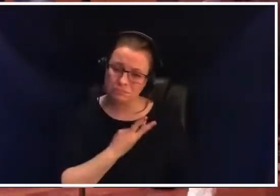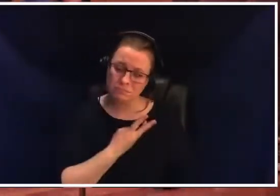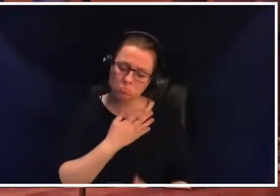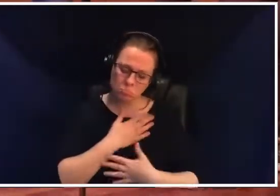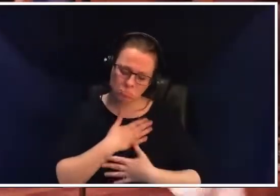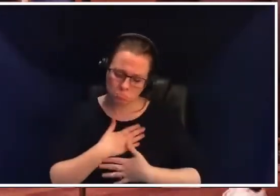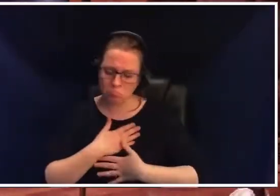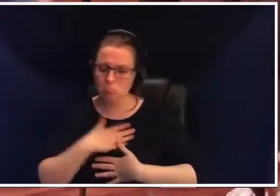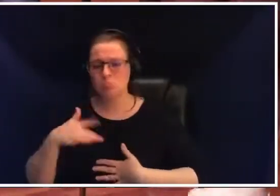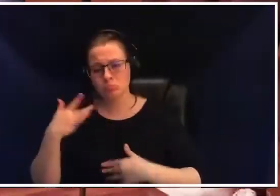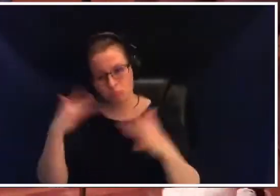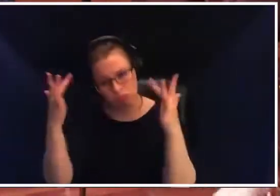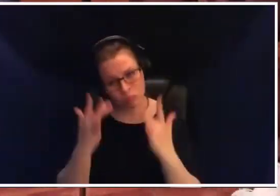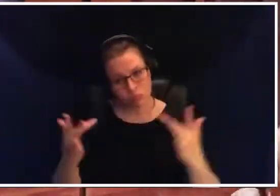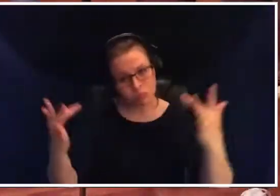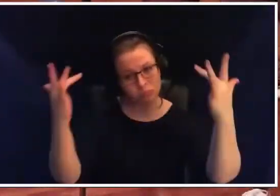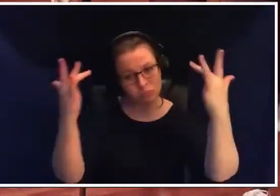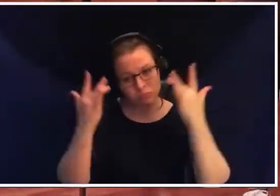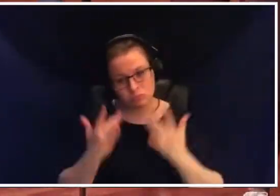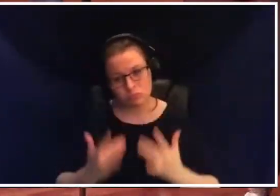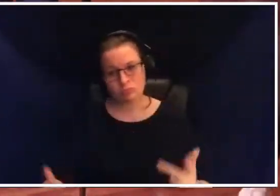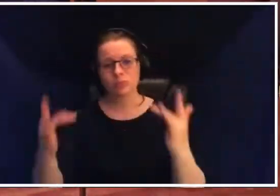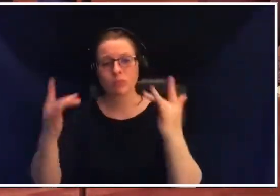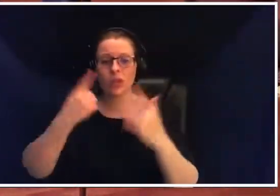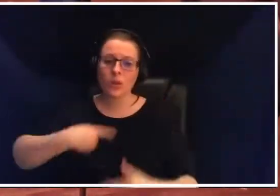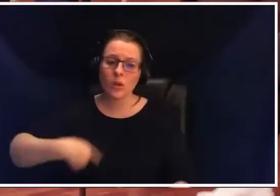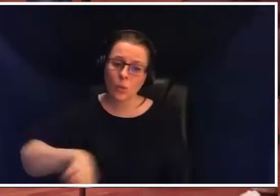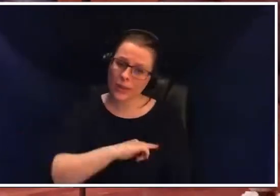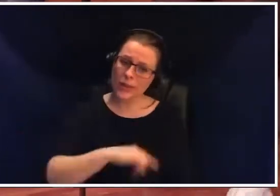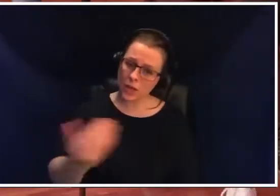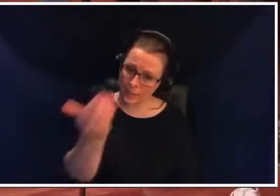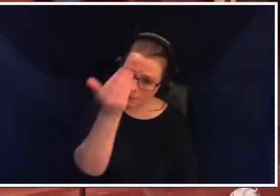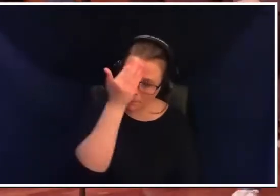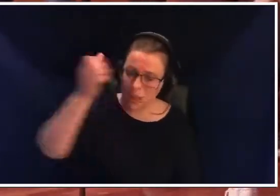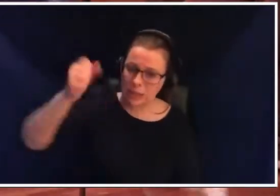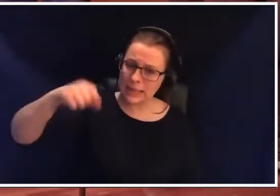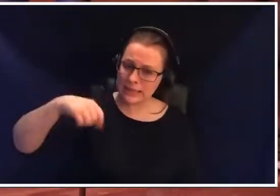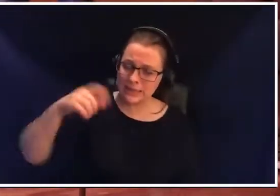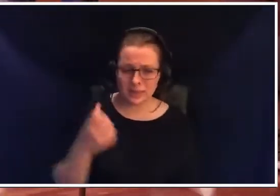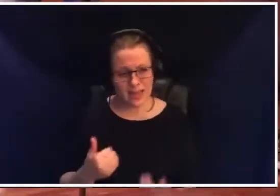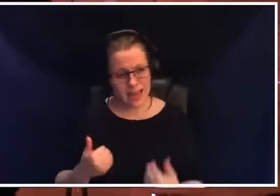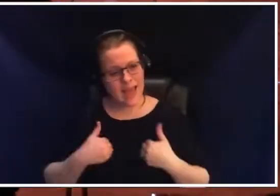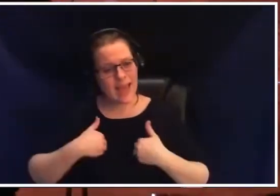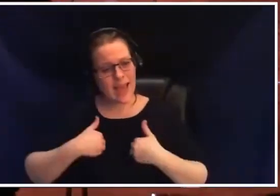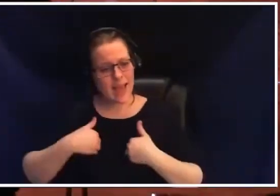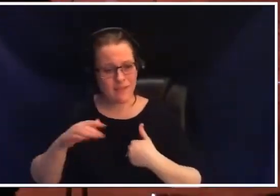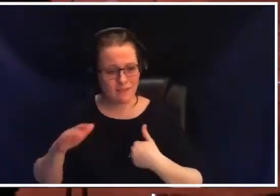pirates! P-O-O-R, poor pirates!